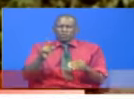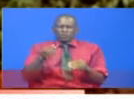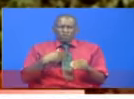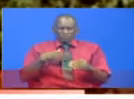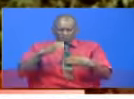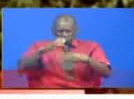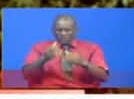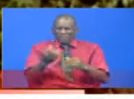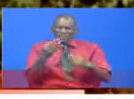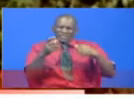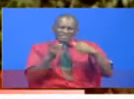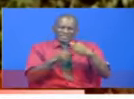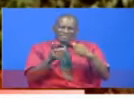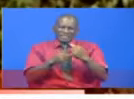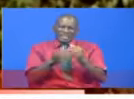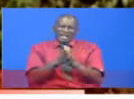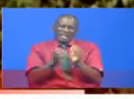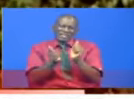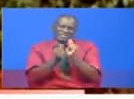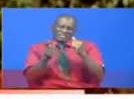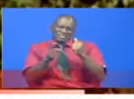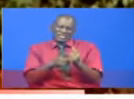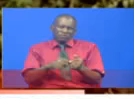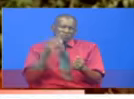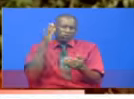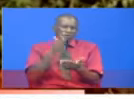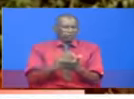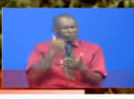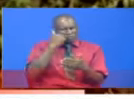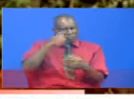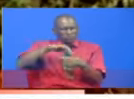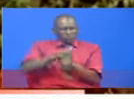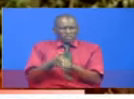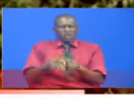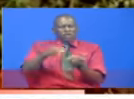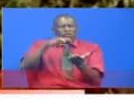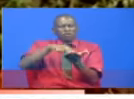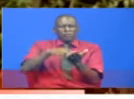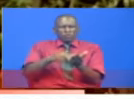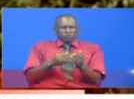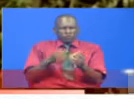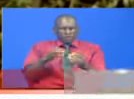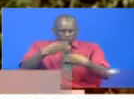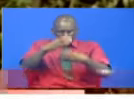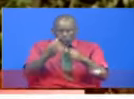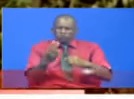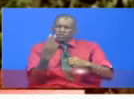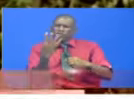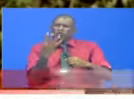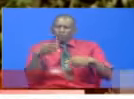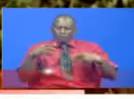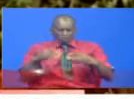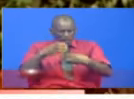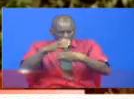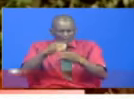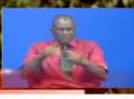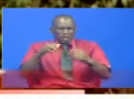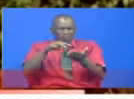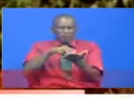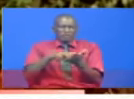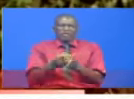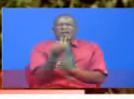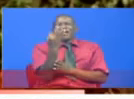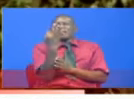of 366 and 16 positives. We had from Migori another 124 samples taken and the 3